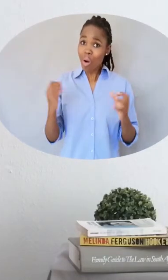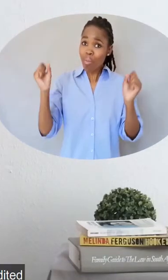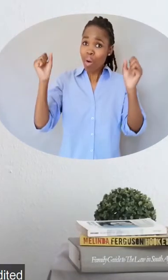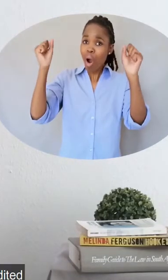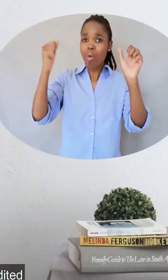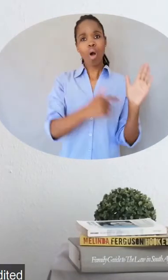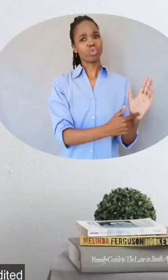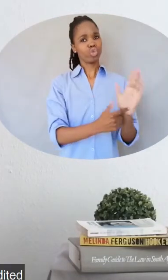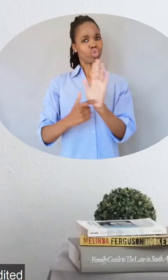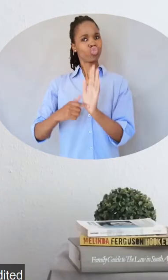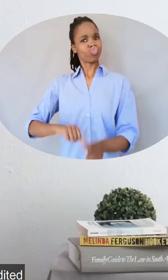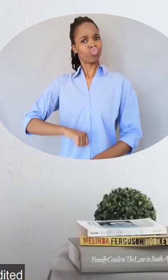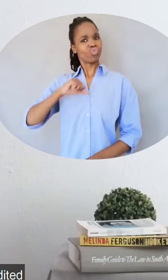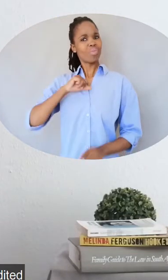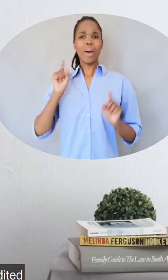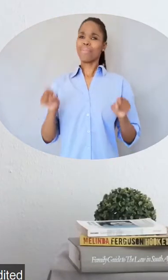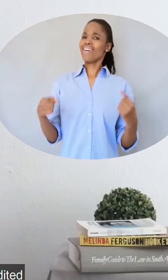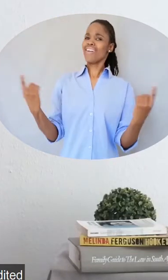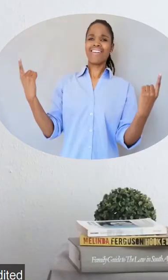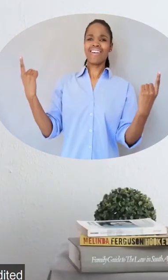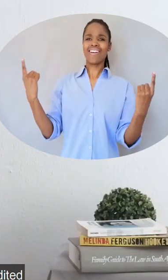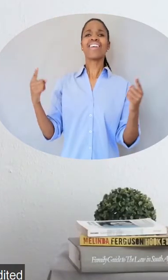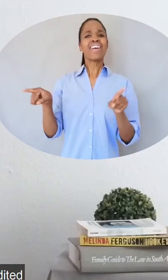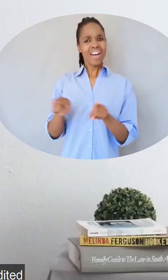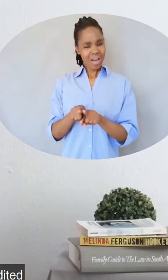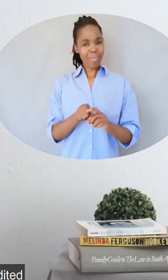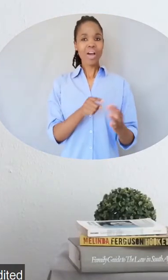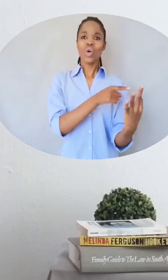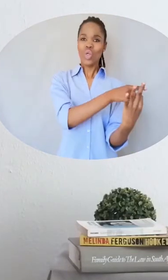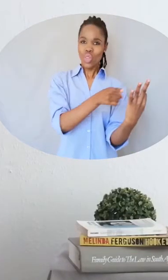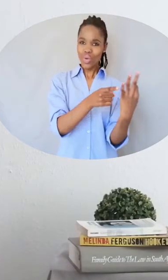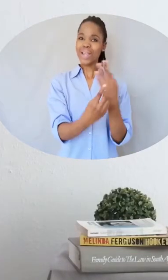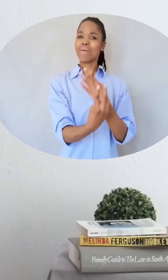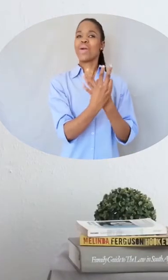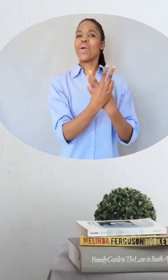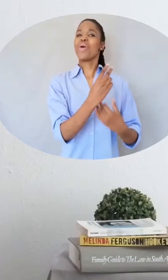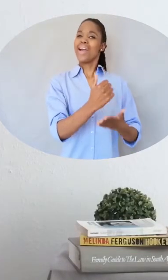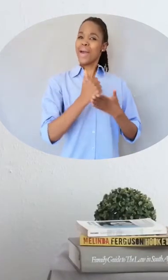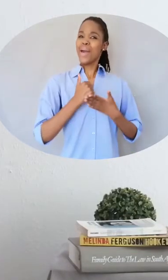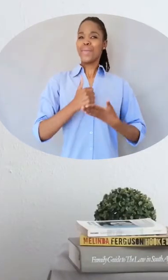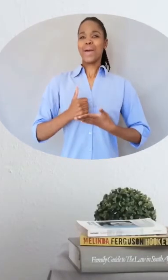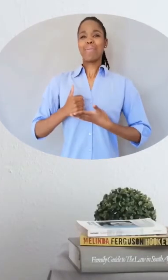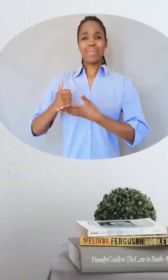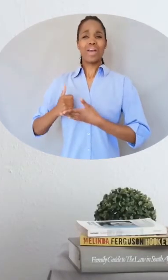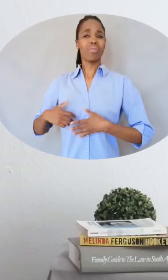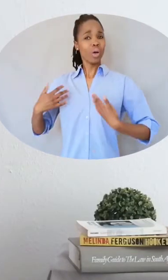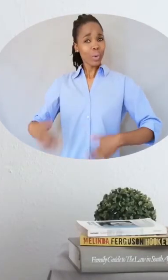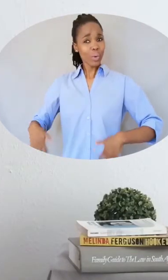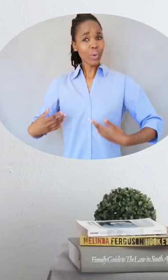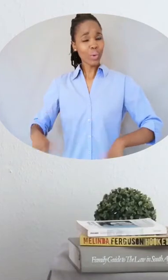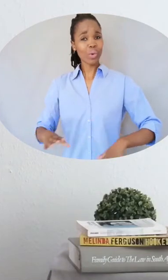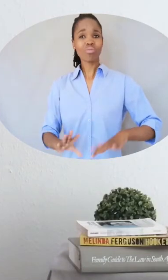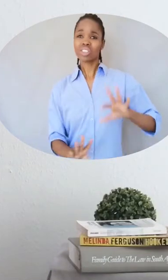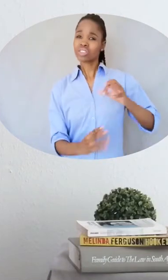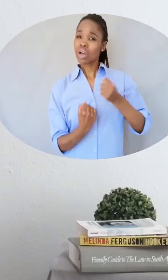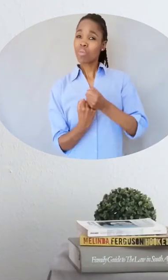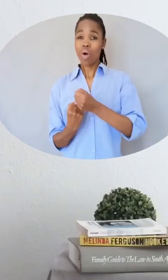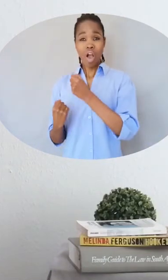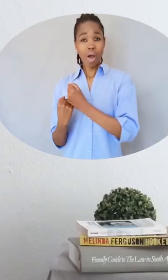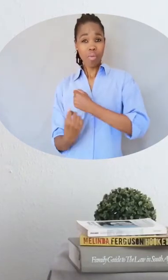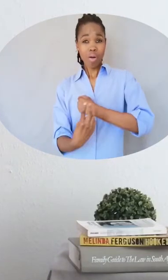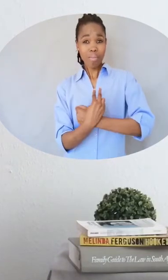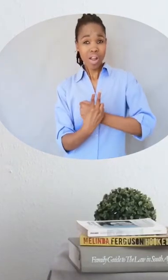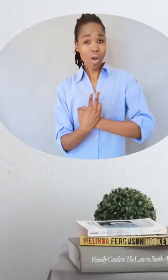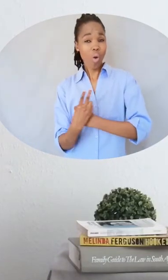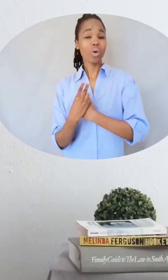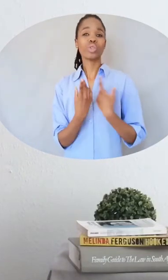saying that I'm a Satya accredited interpreter had my mentors not been there for me. Mentorship is so